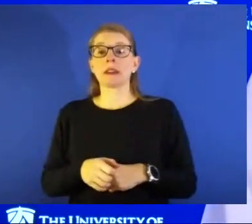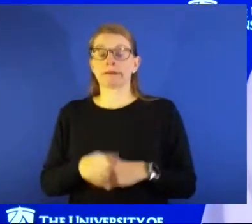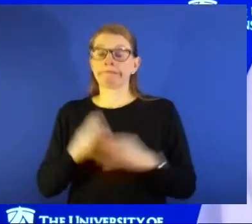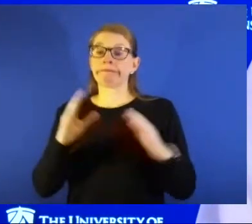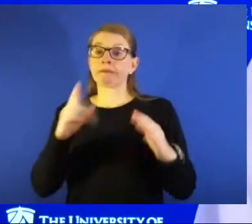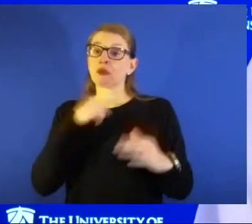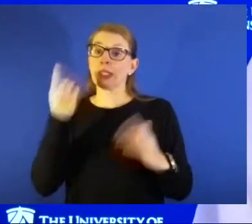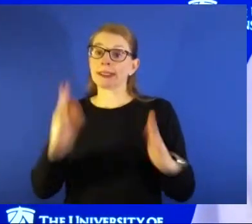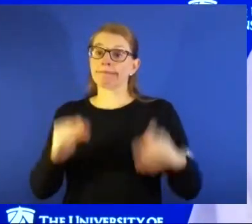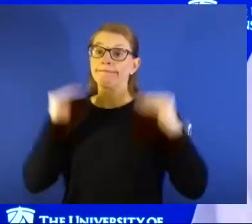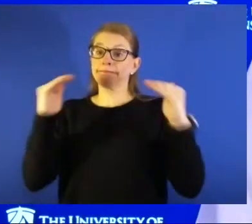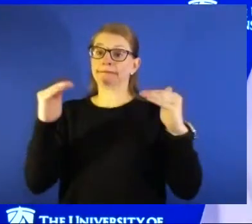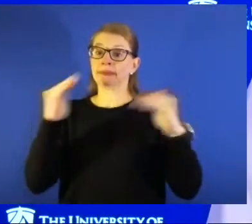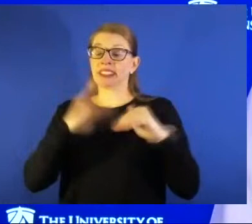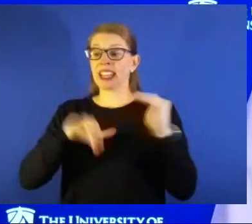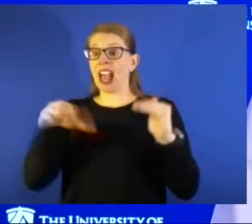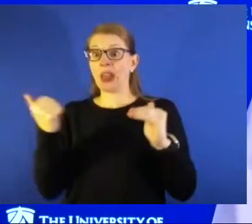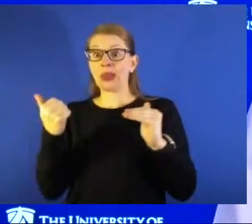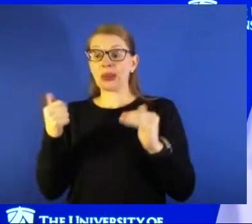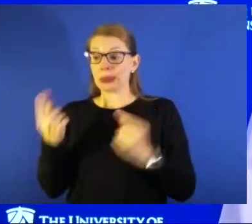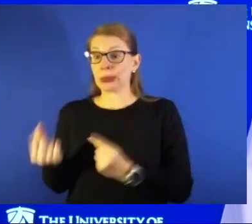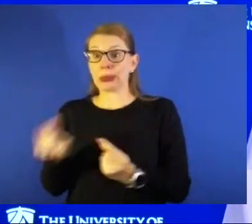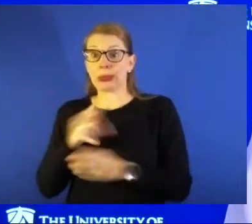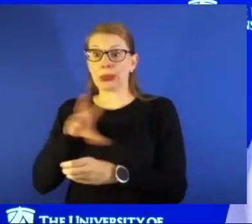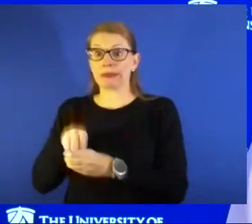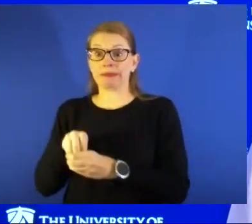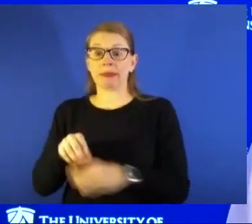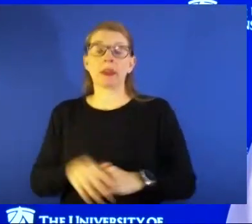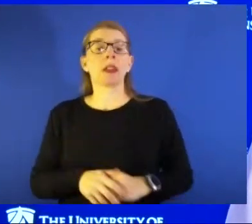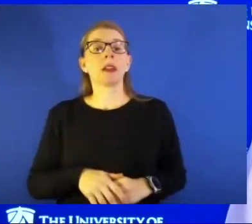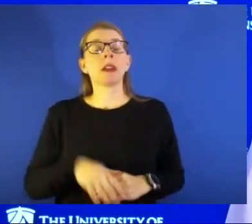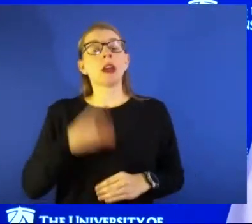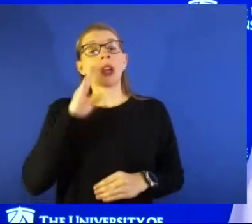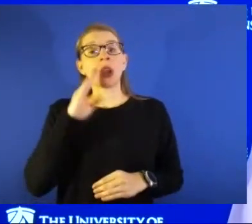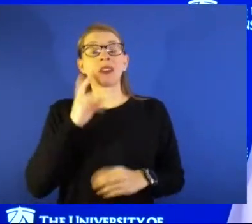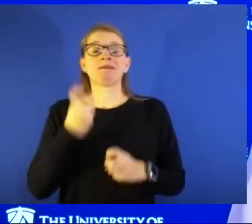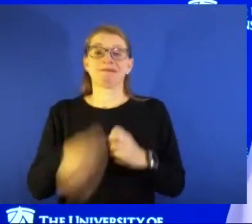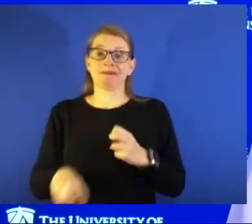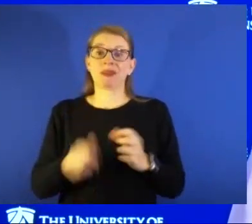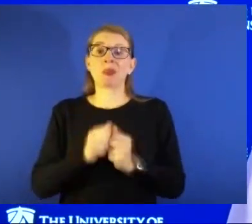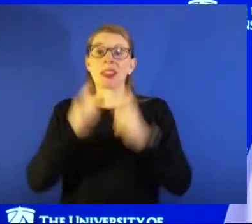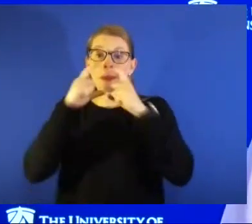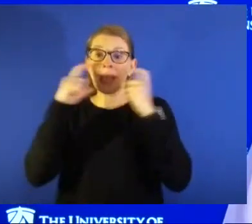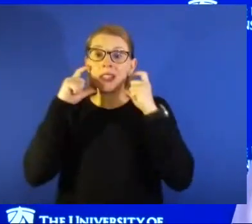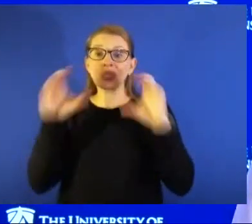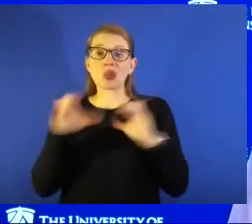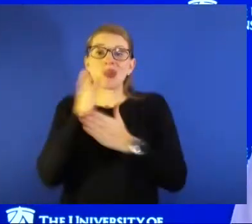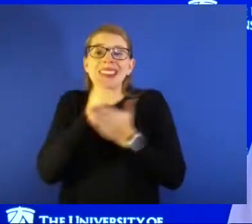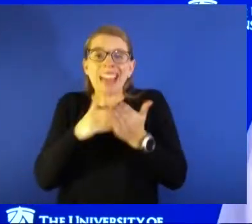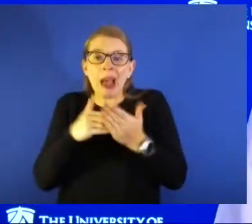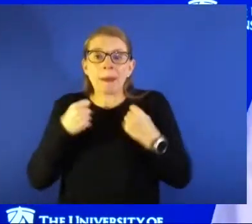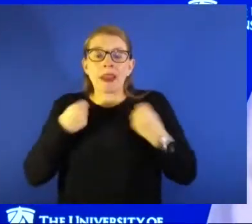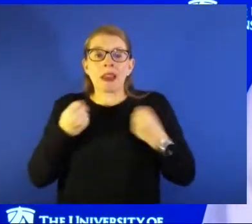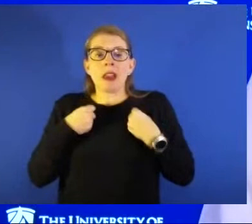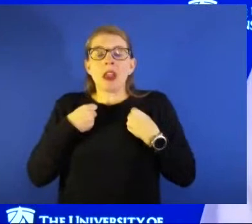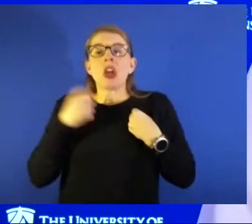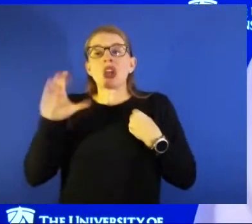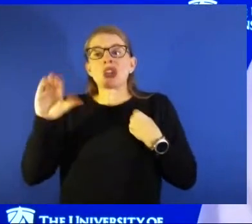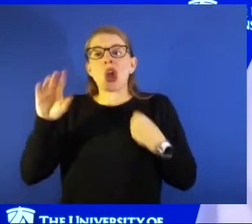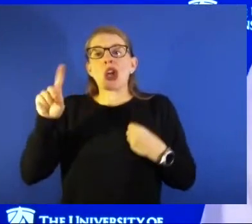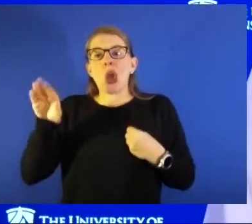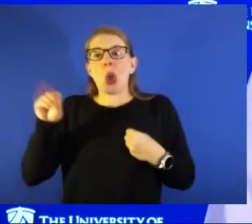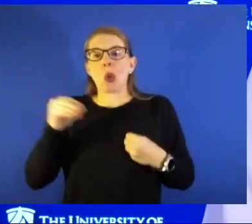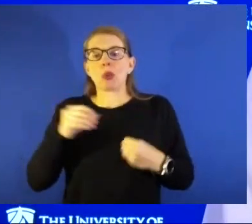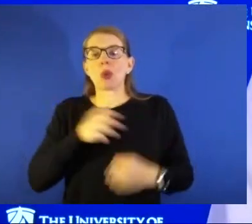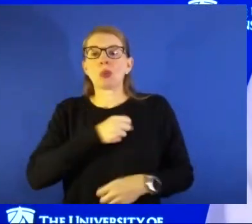other things you may be doing. I know it is difficult with a mask on to do some exercises, especially cardio, things